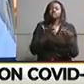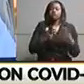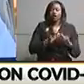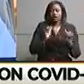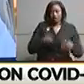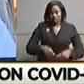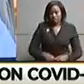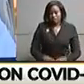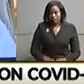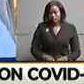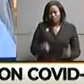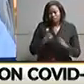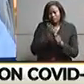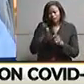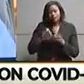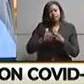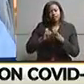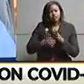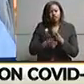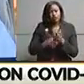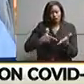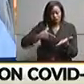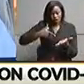There is the issue about the sanitizers.